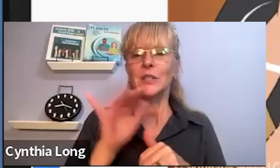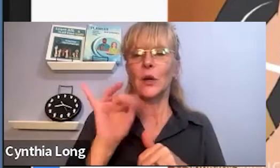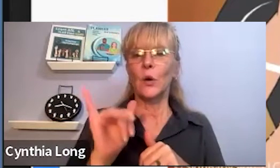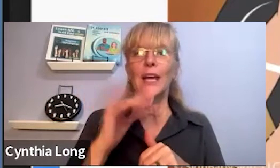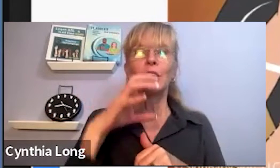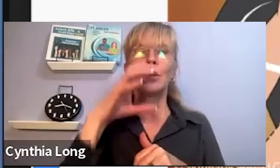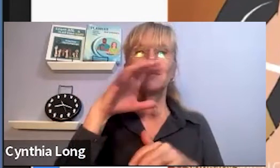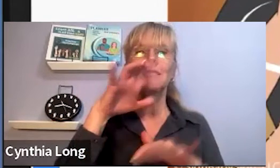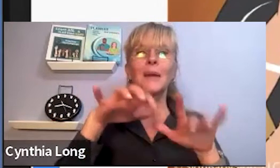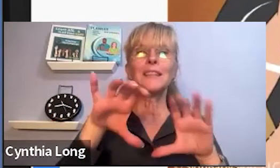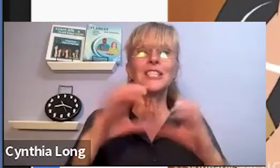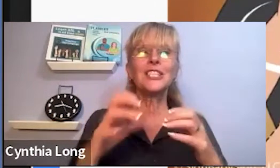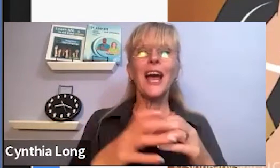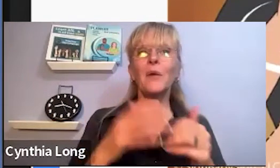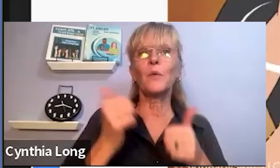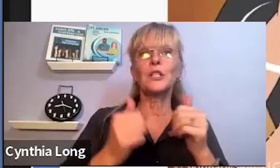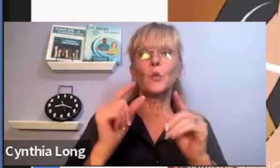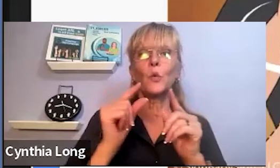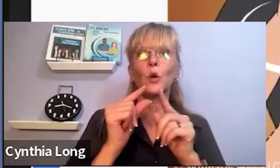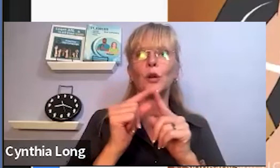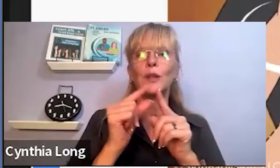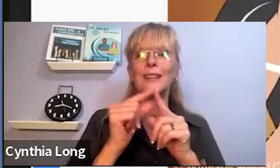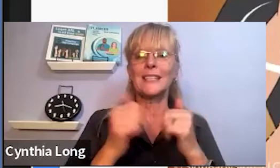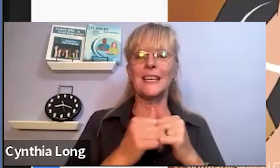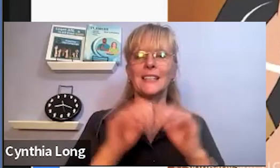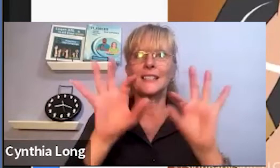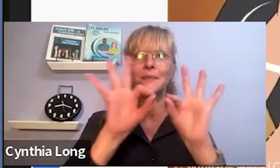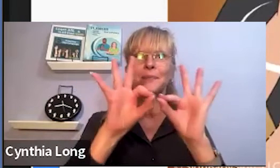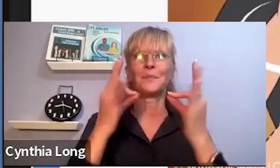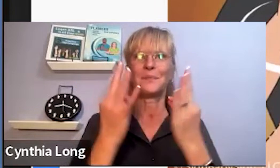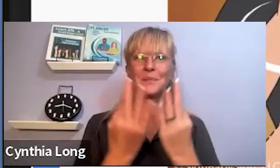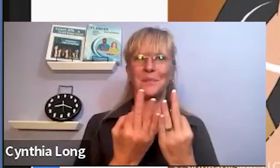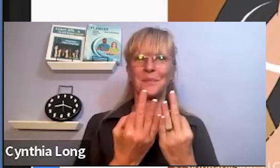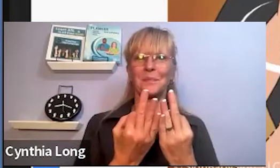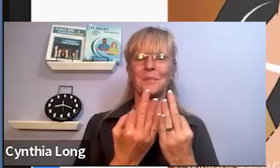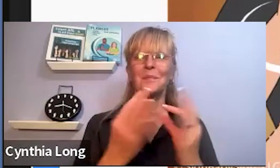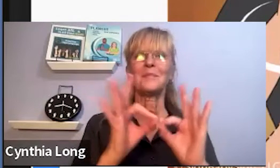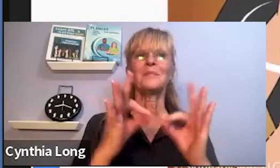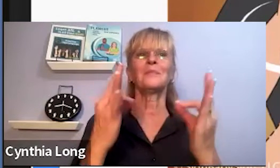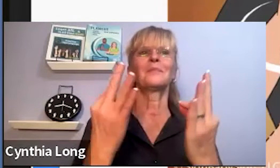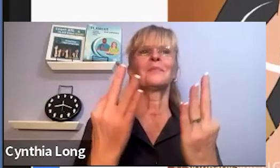here. So can you type in the chat which word this is?